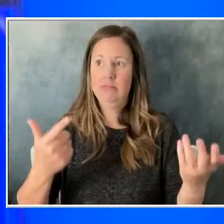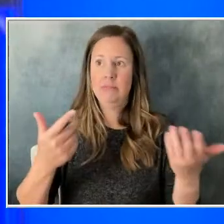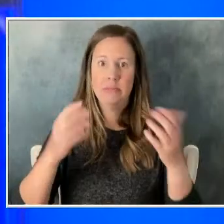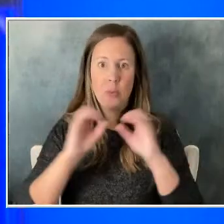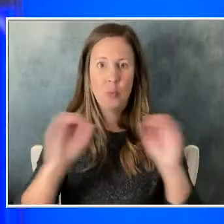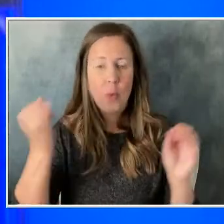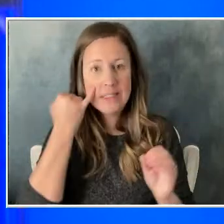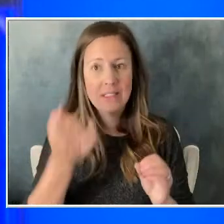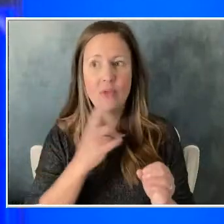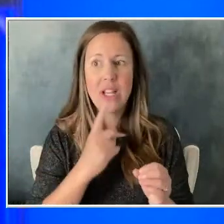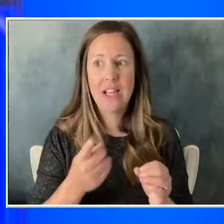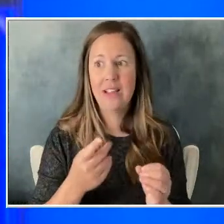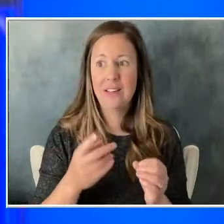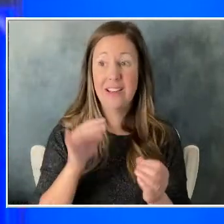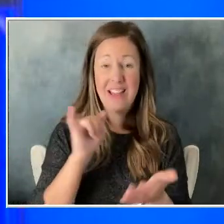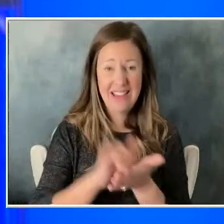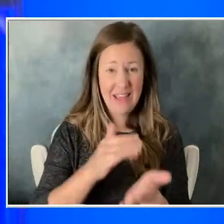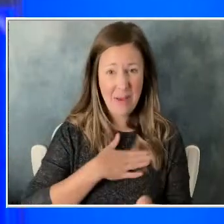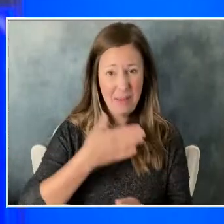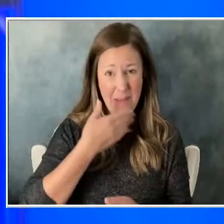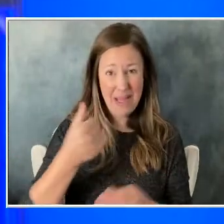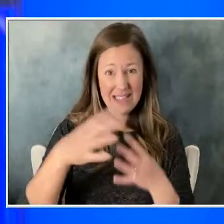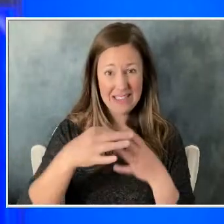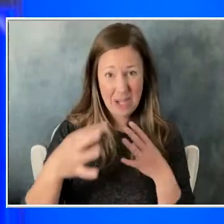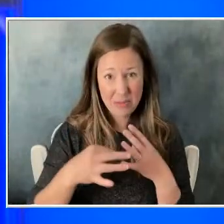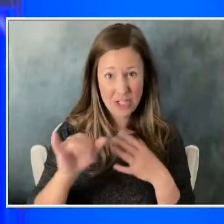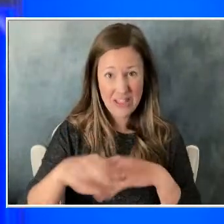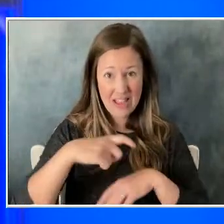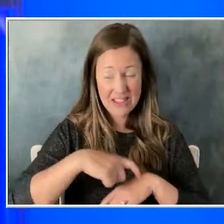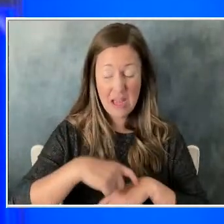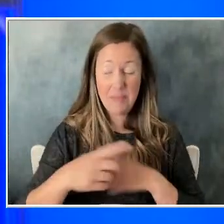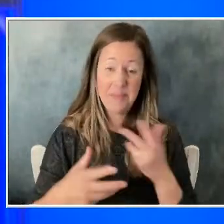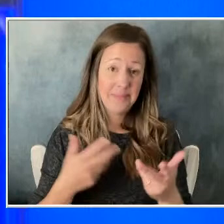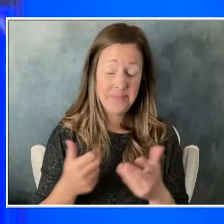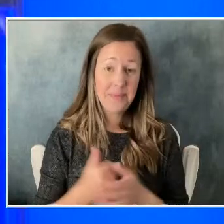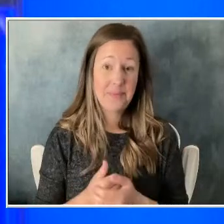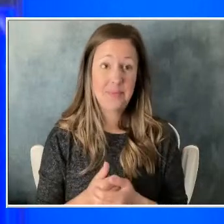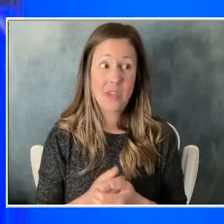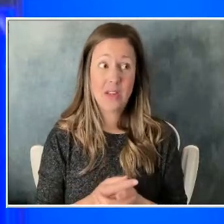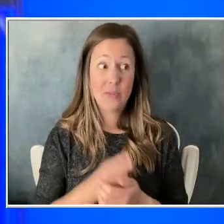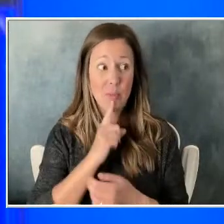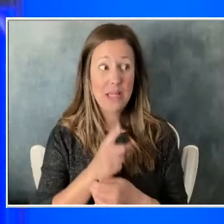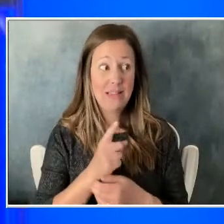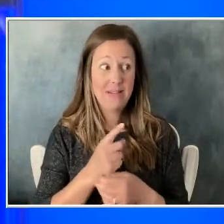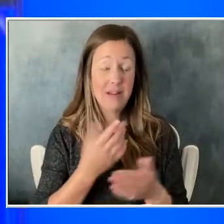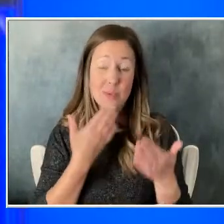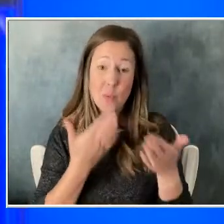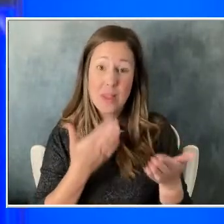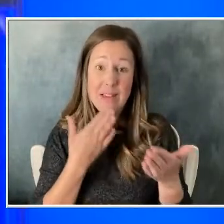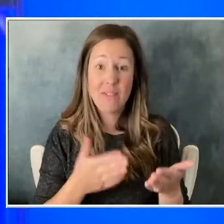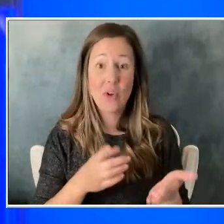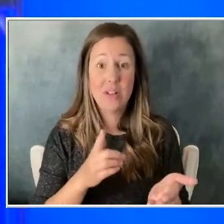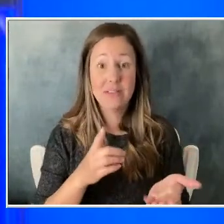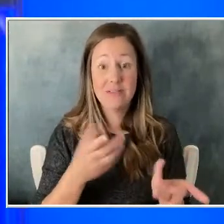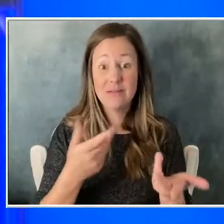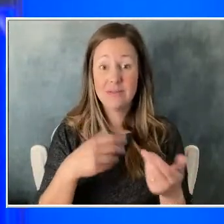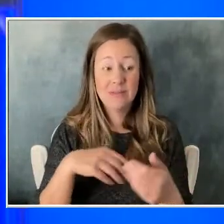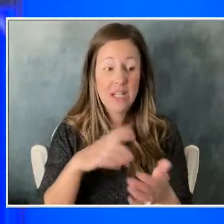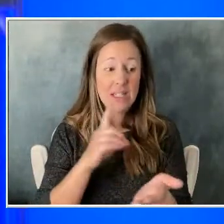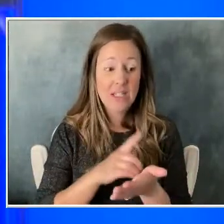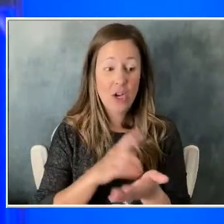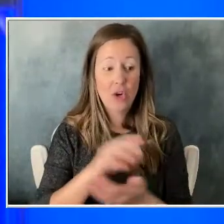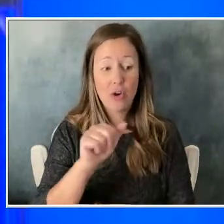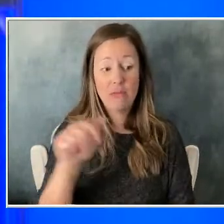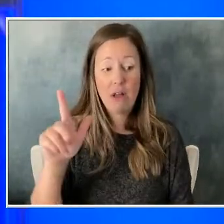best option at the time, and it worked out. I'm so thankful that Dr. Campistol decided that I